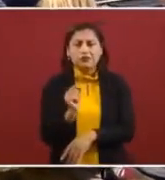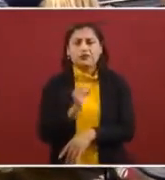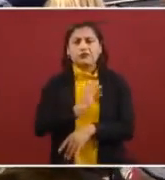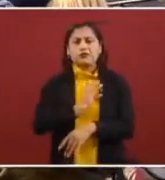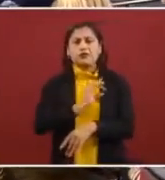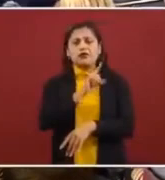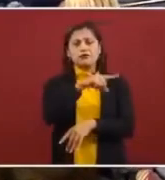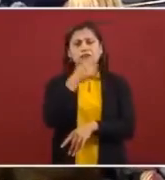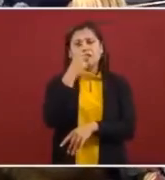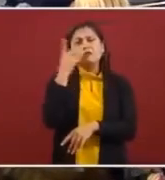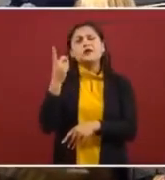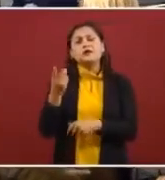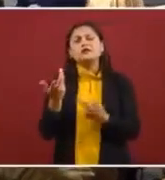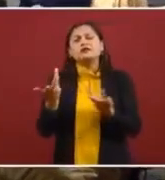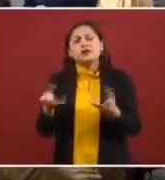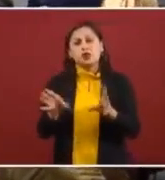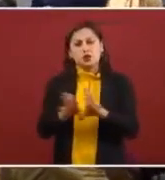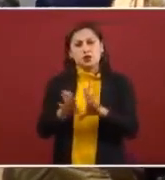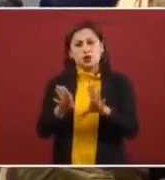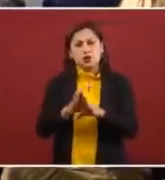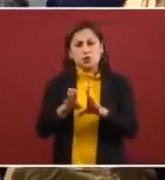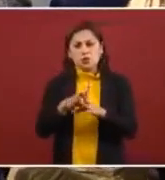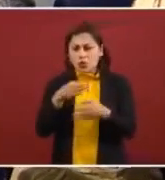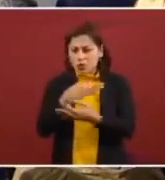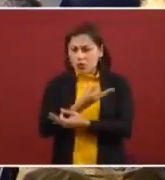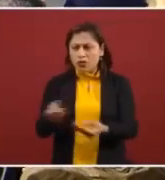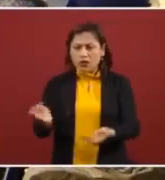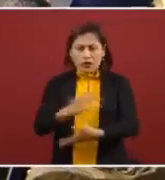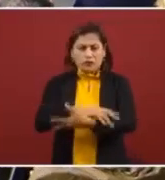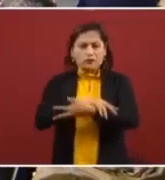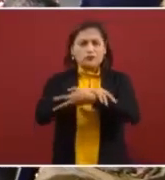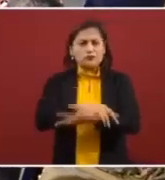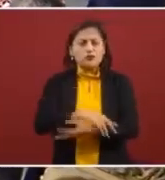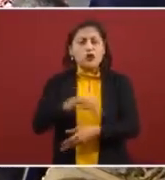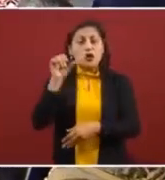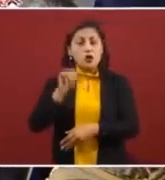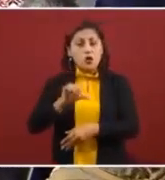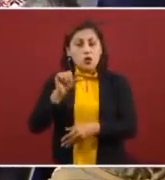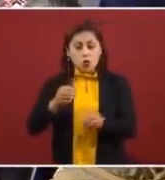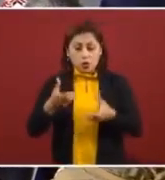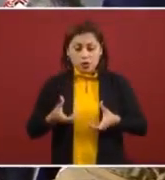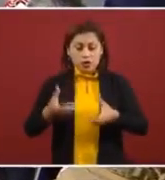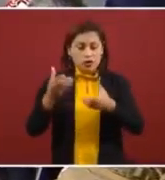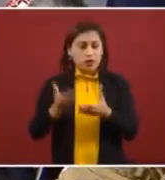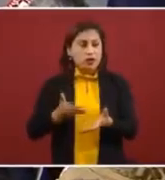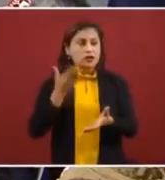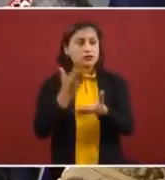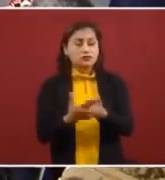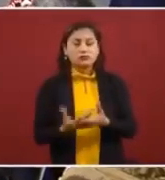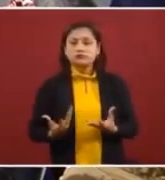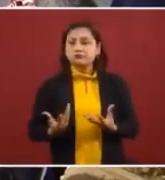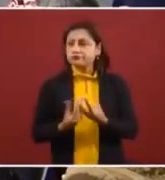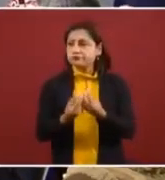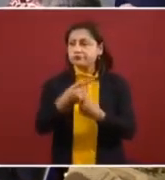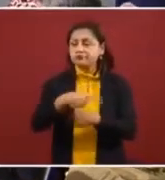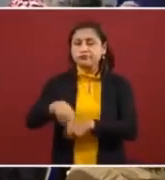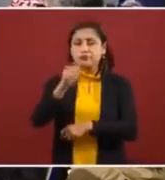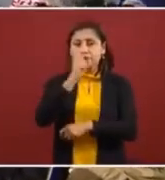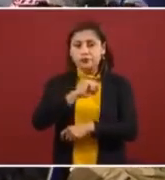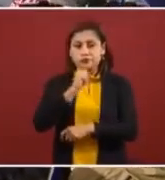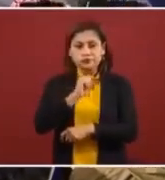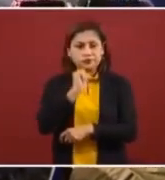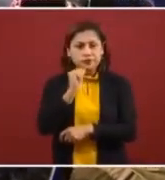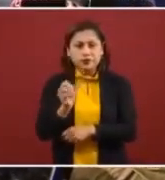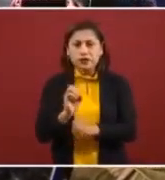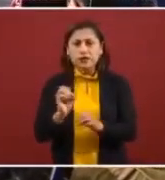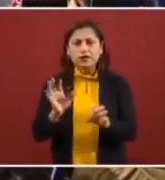people of this message of solidarity? They can't even go. Se materializó lo que todos sabemos. El crimen